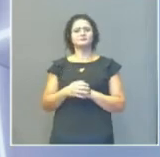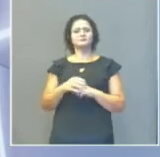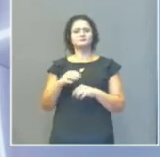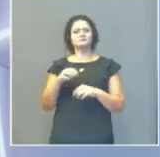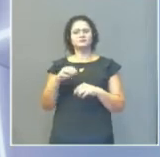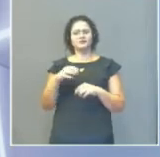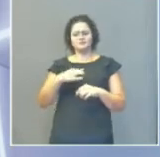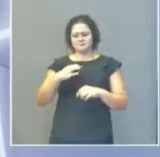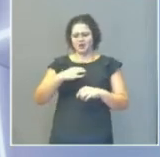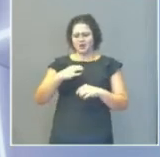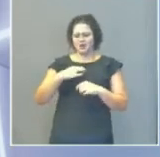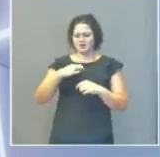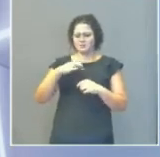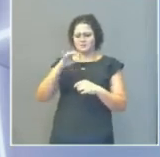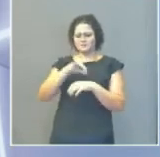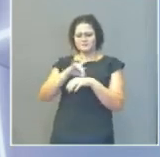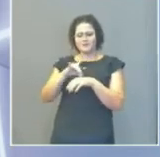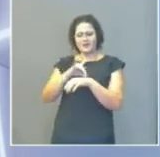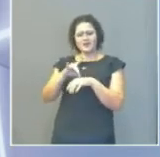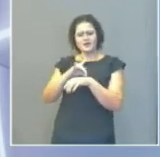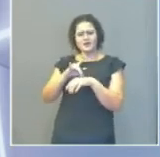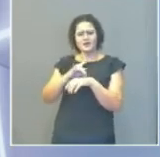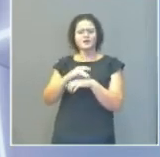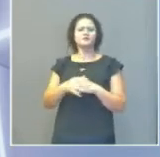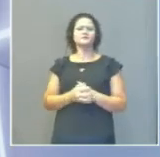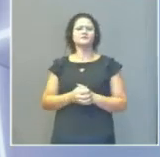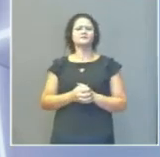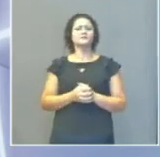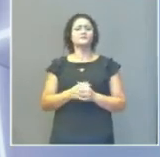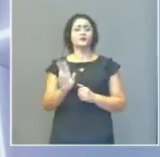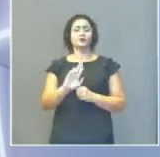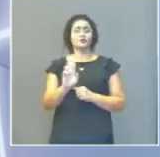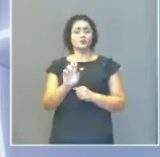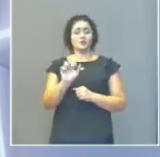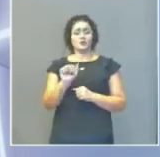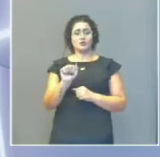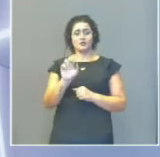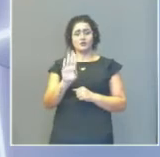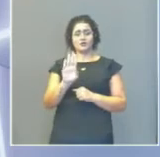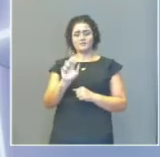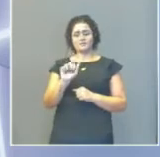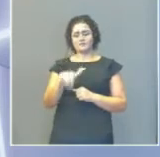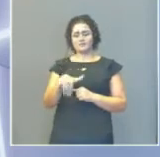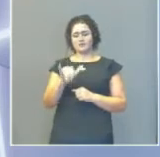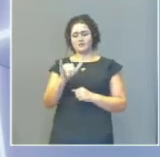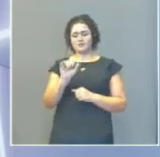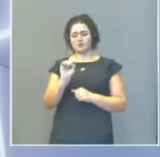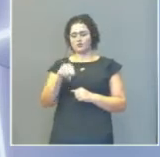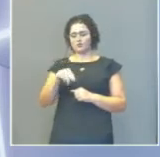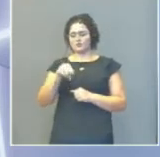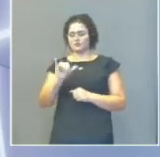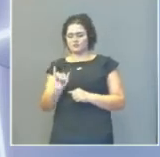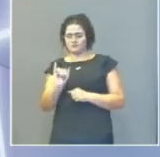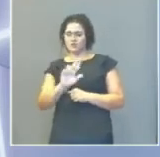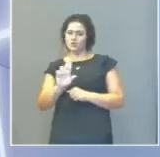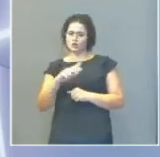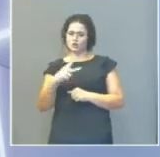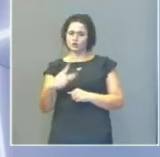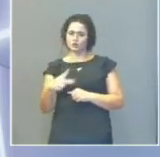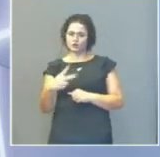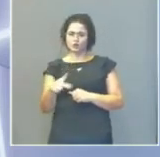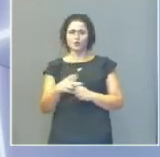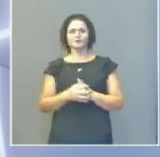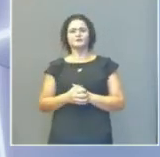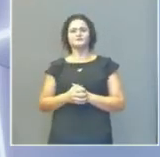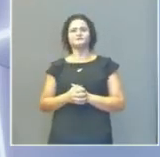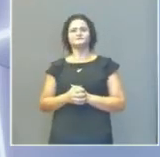doll. And I was told that the name was Abayomi. The name of this doll is Abayomi, generically. Now, it